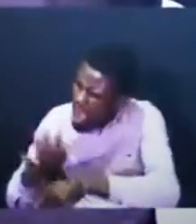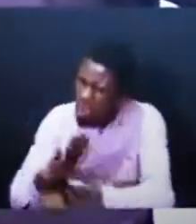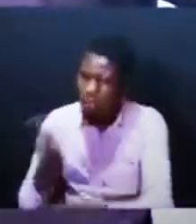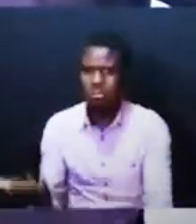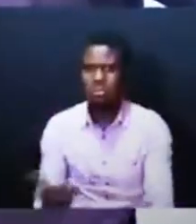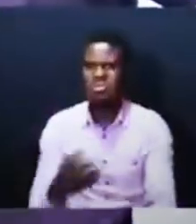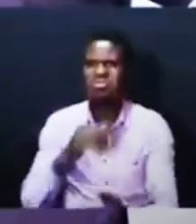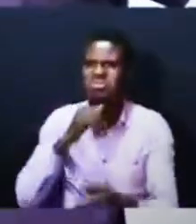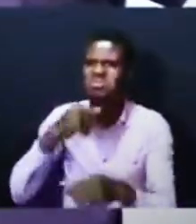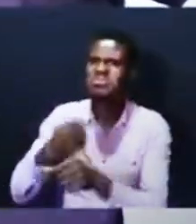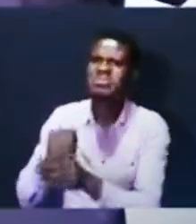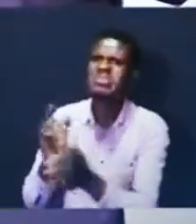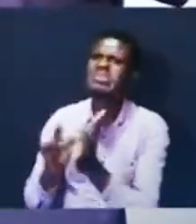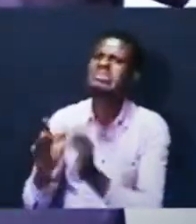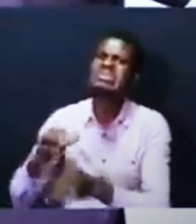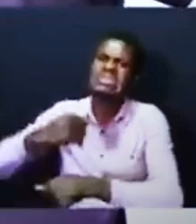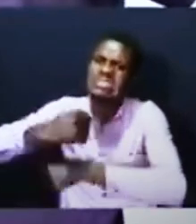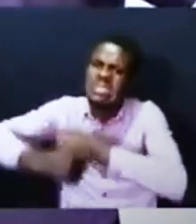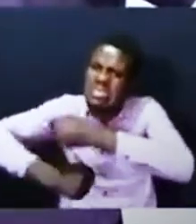Don't let him suffer again.